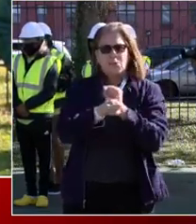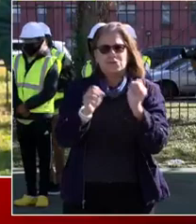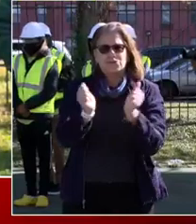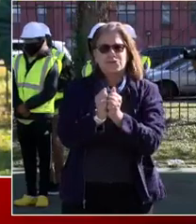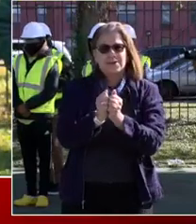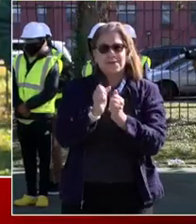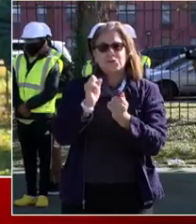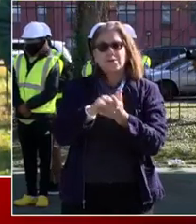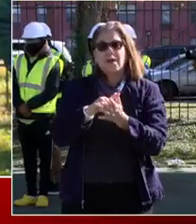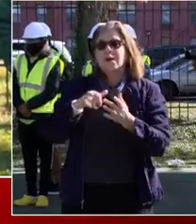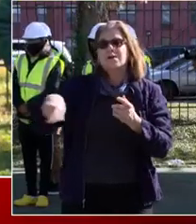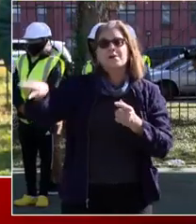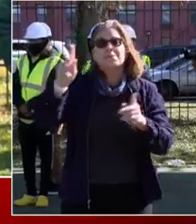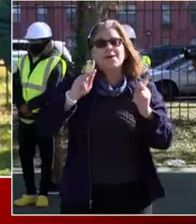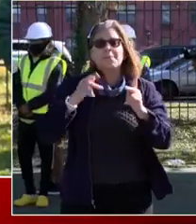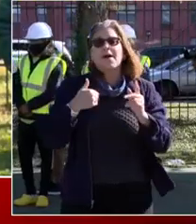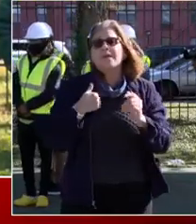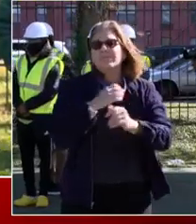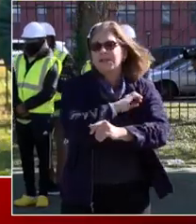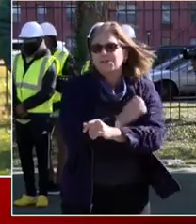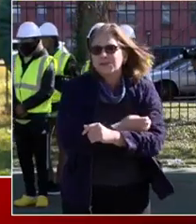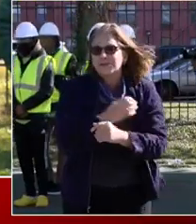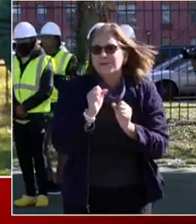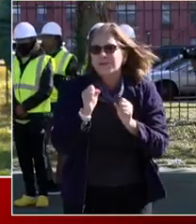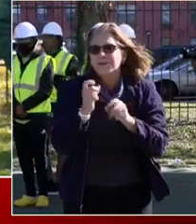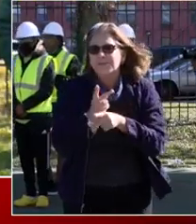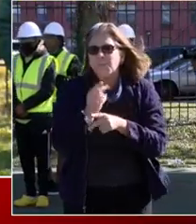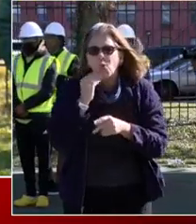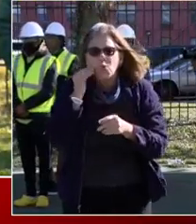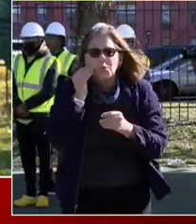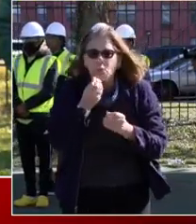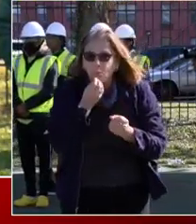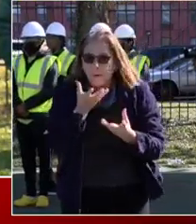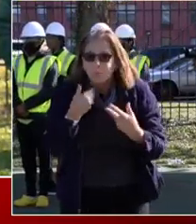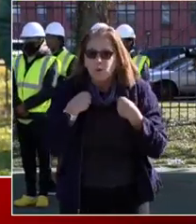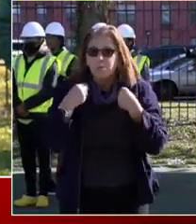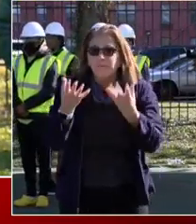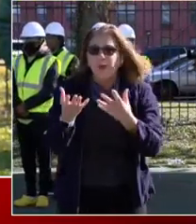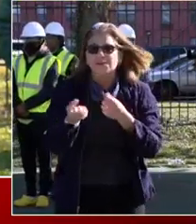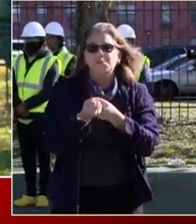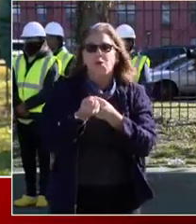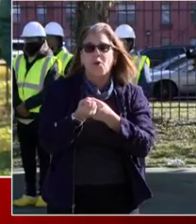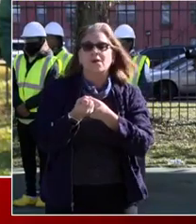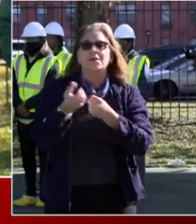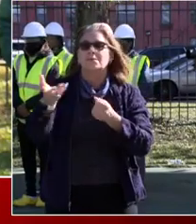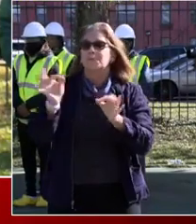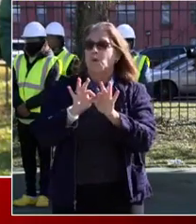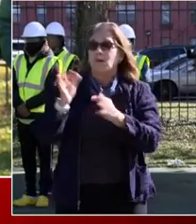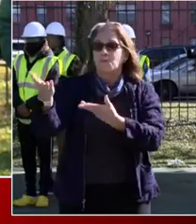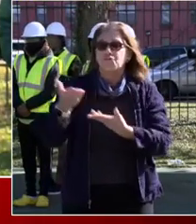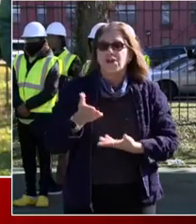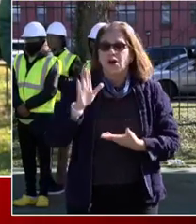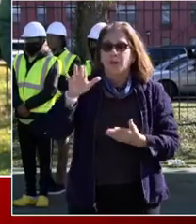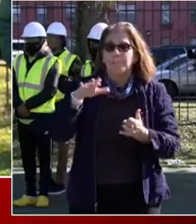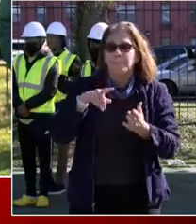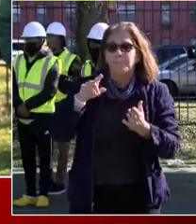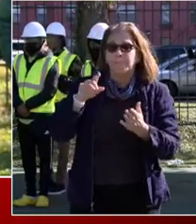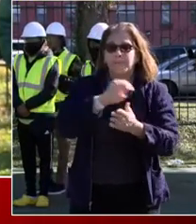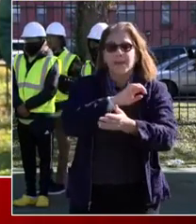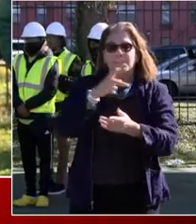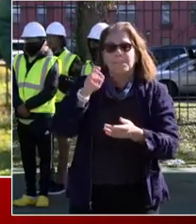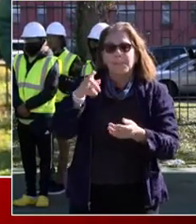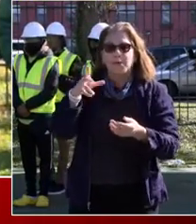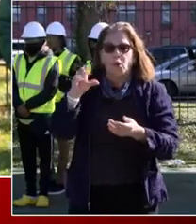Pepco bill, and there will be a staff member trained and ready to assist them in filling out a Solar for